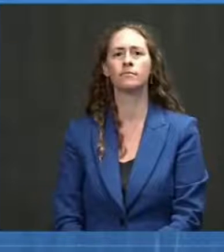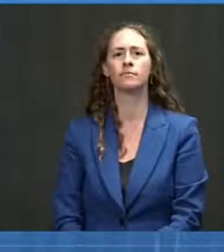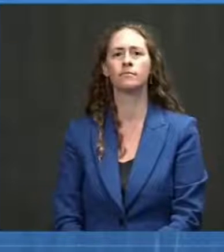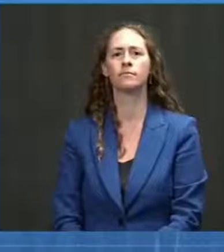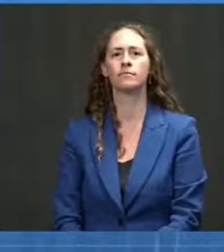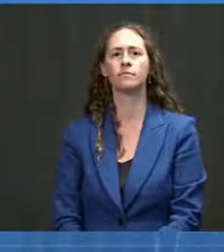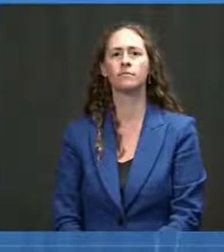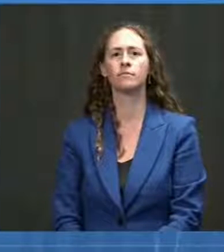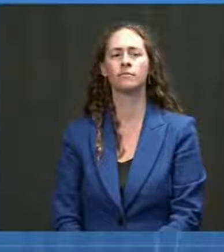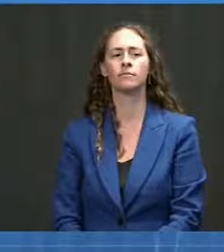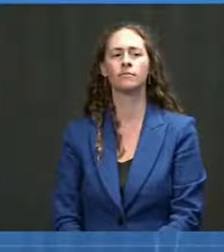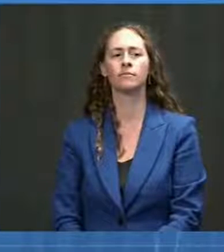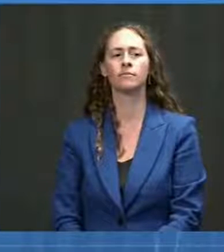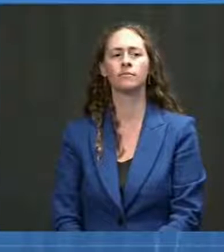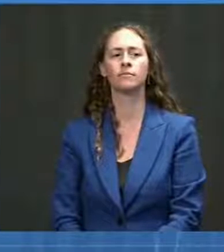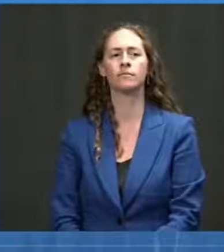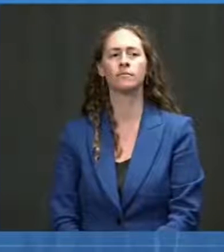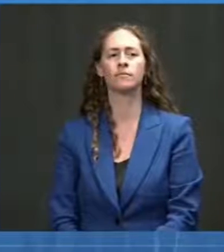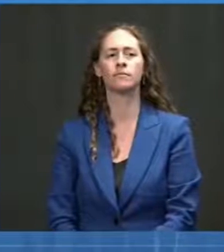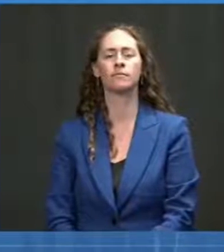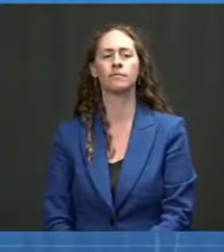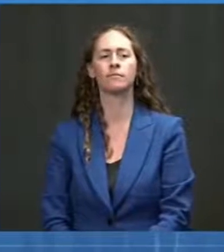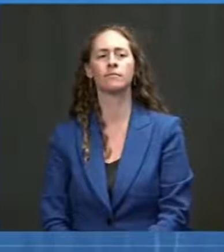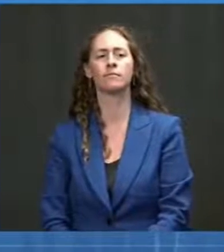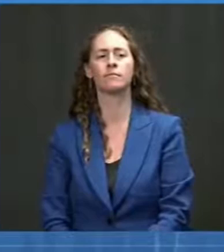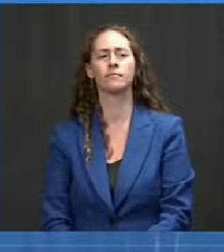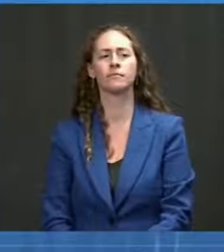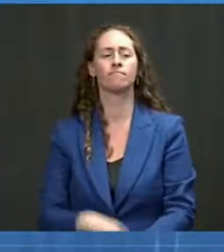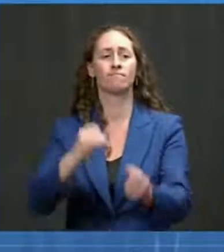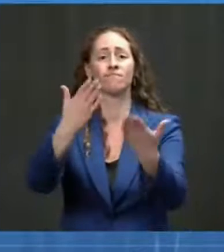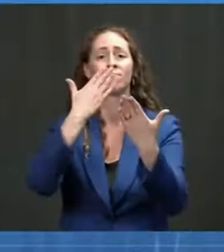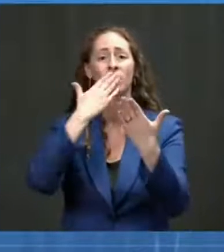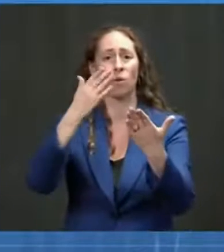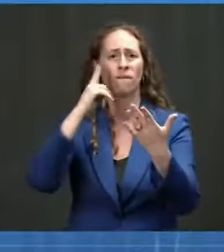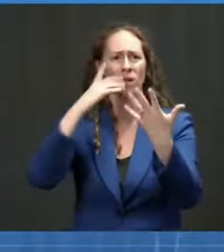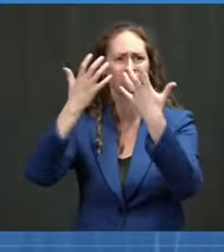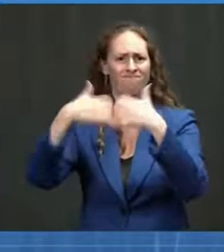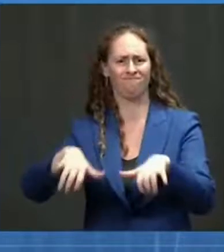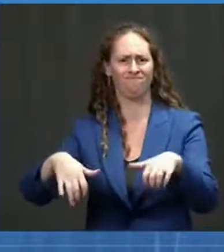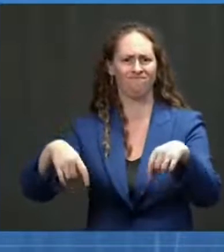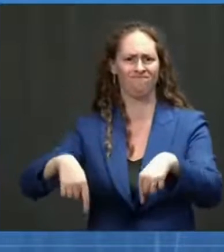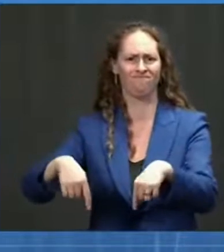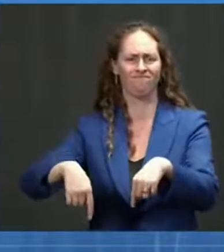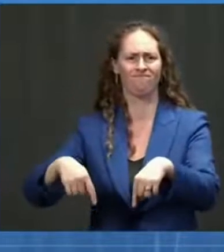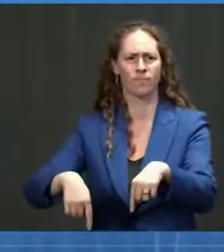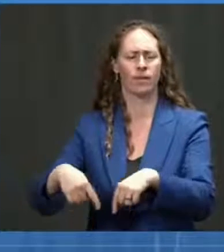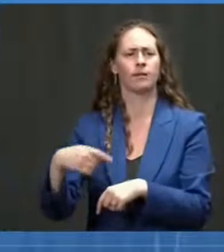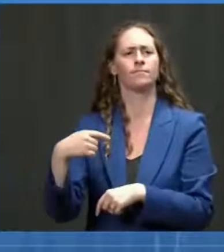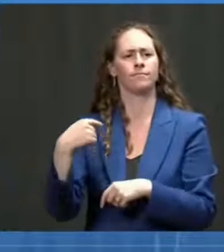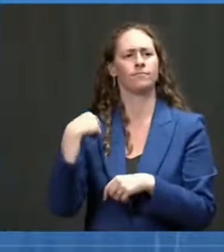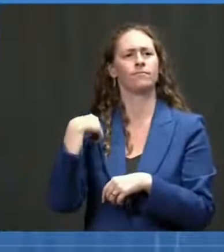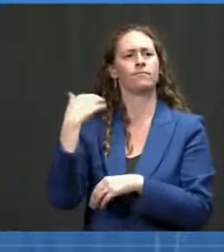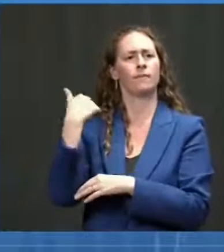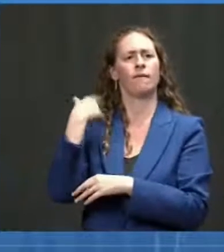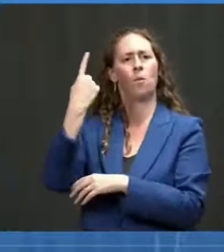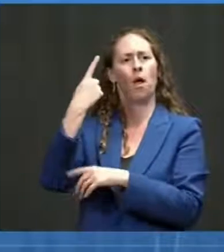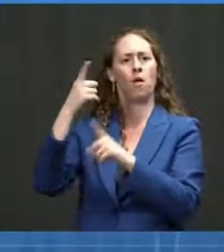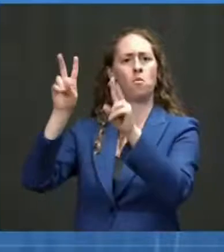Hi, folks. Thanks, as always, for doing the briefing. This is a Mike Ryan quote from a WHO briefing earlier